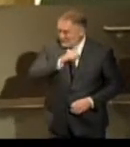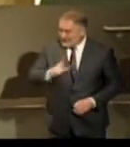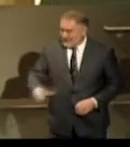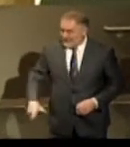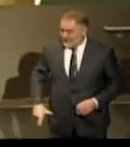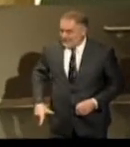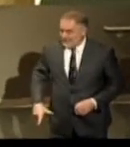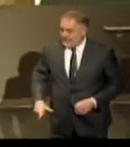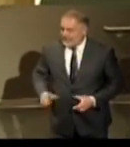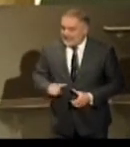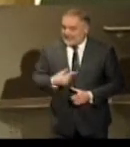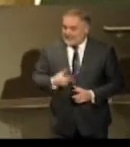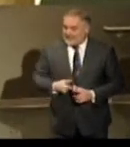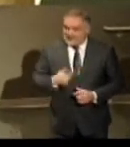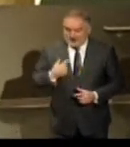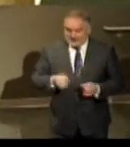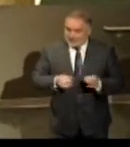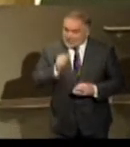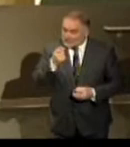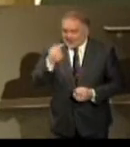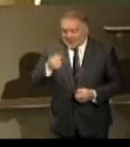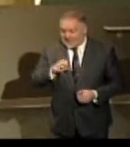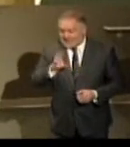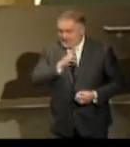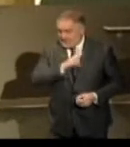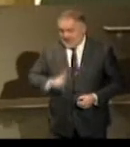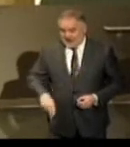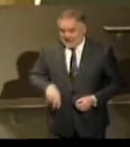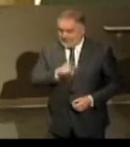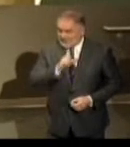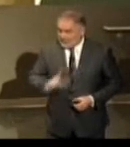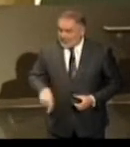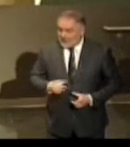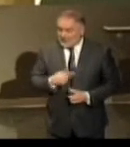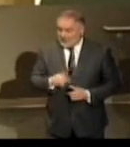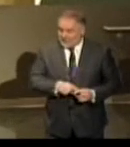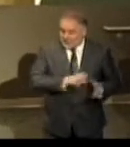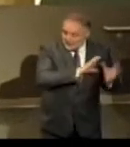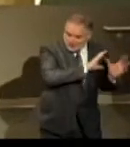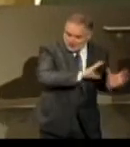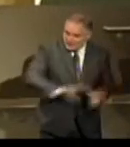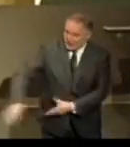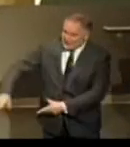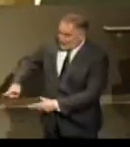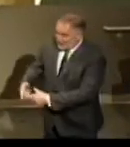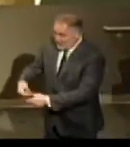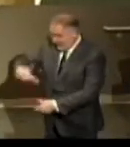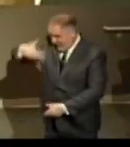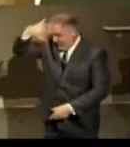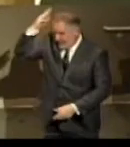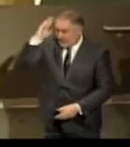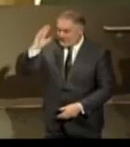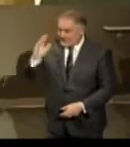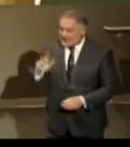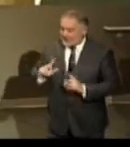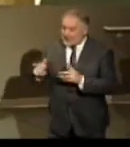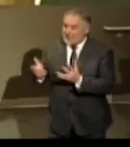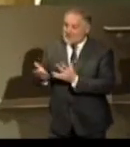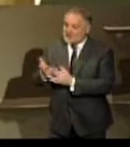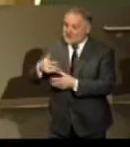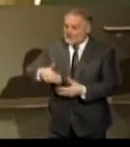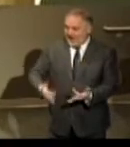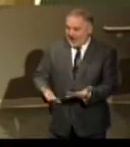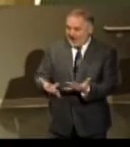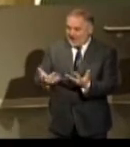to throw you we're going to put you in the arena, and then we're going to feed you to the animals. They refused to. They were going through fiery trials,